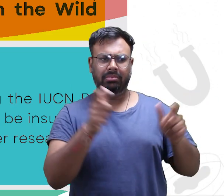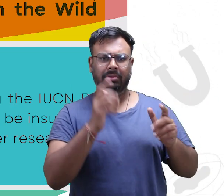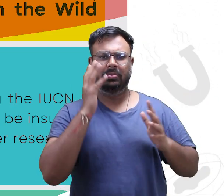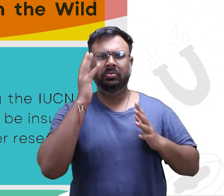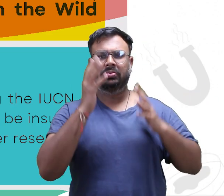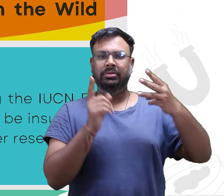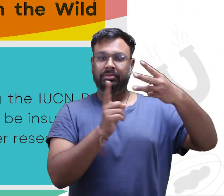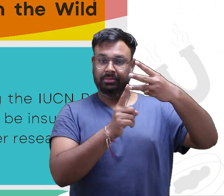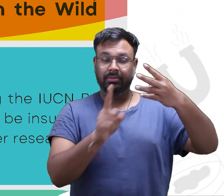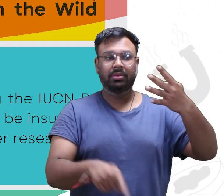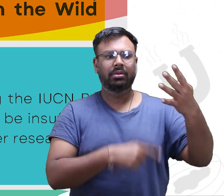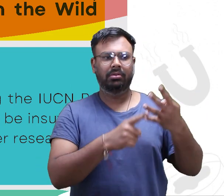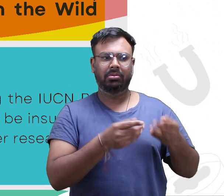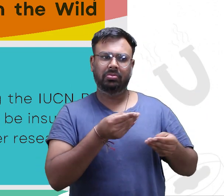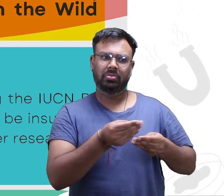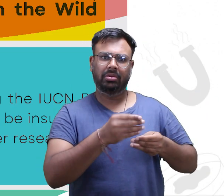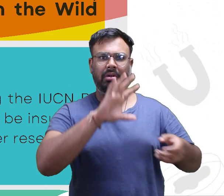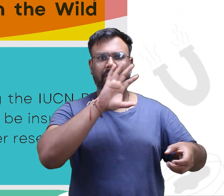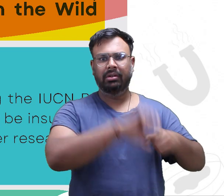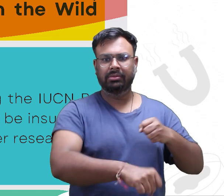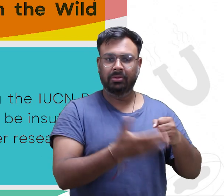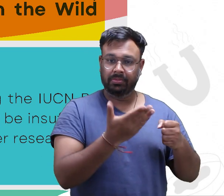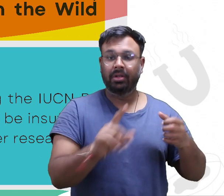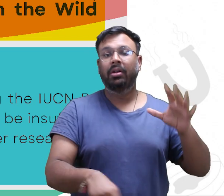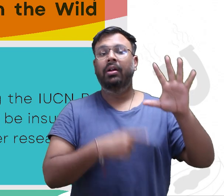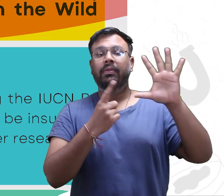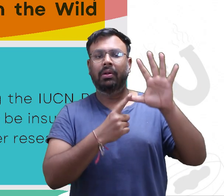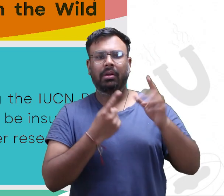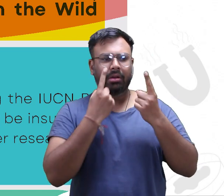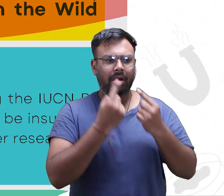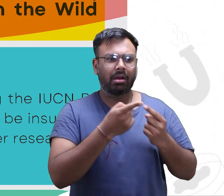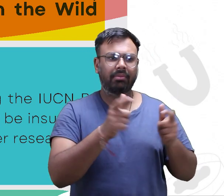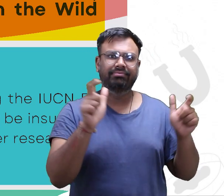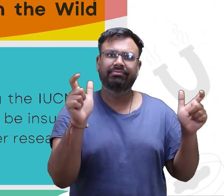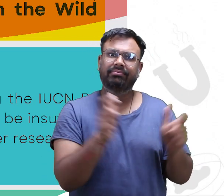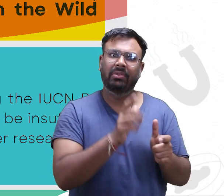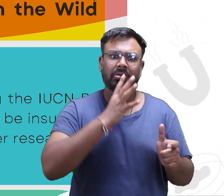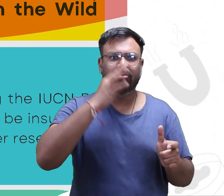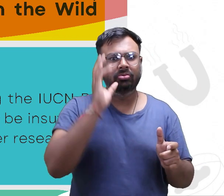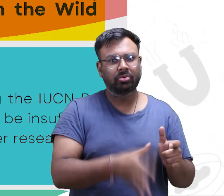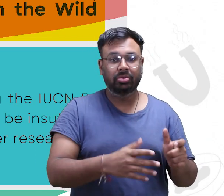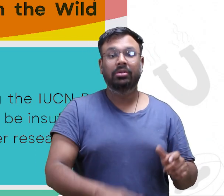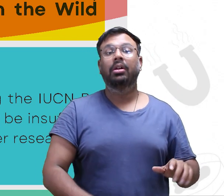Third, least concern. Fourth, near threatened. Fifth,